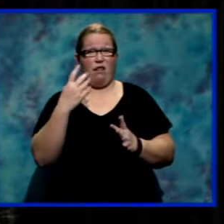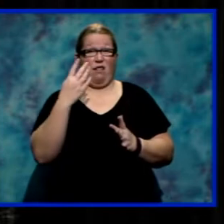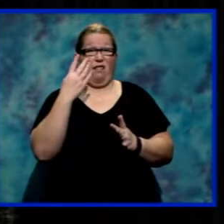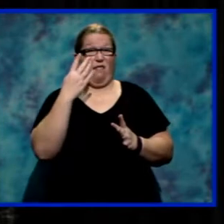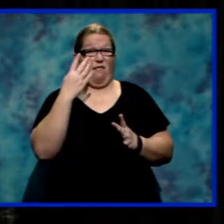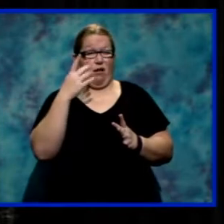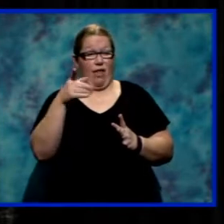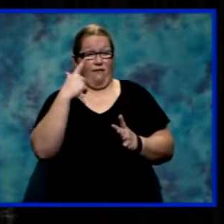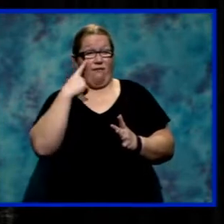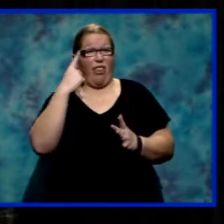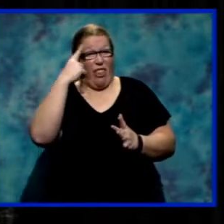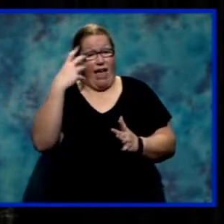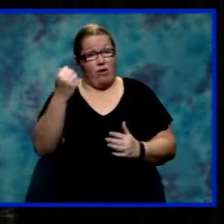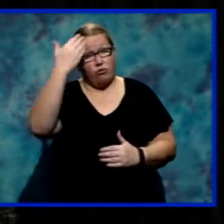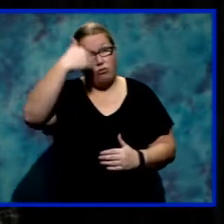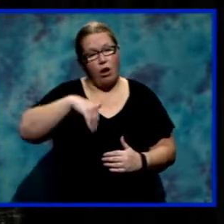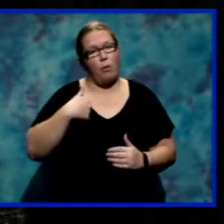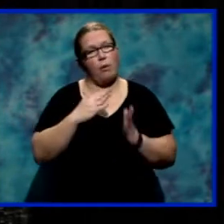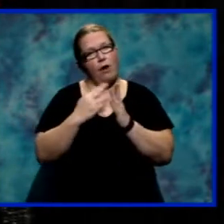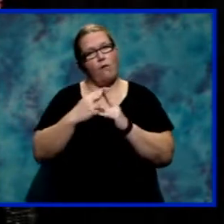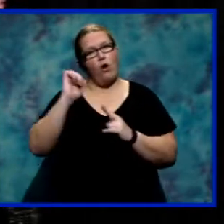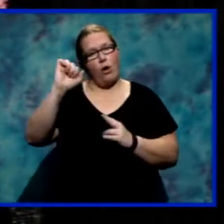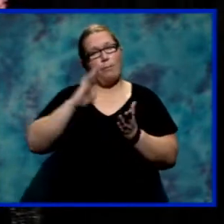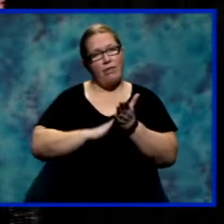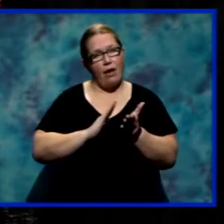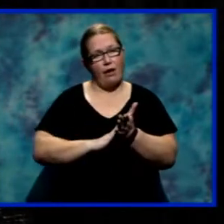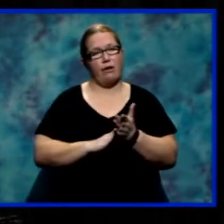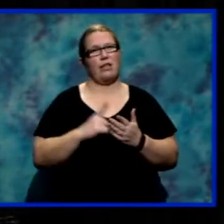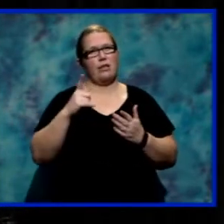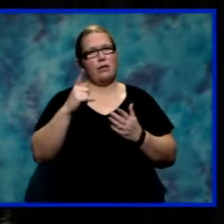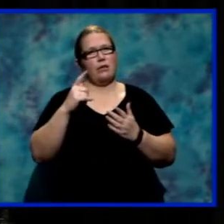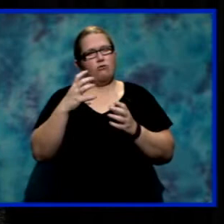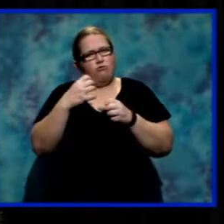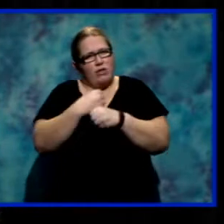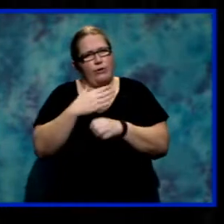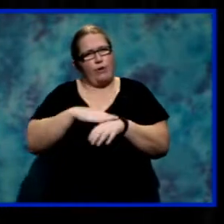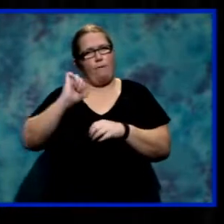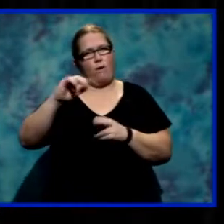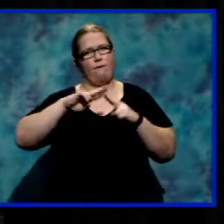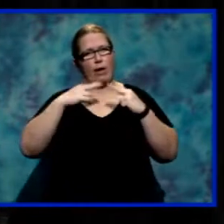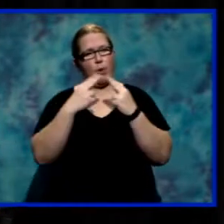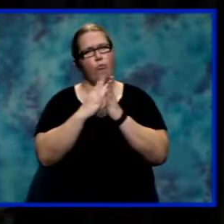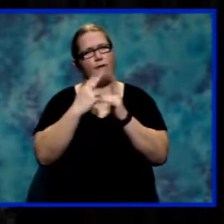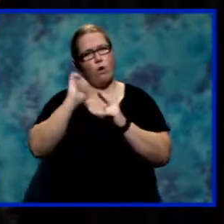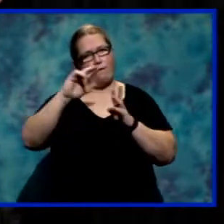being a stroke. So let's pray for her. That's a very stressful time for her and her family. So let's pray for the whole family.